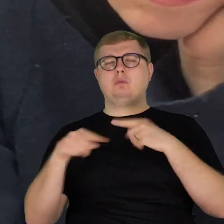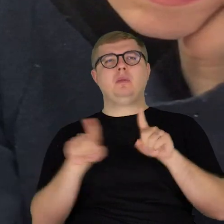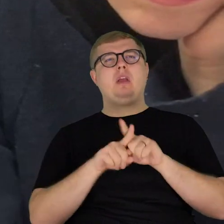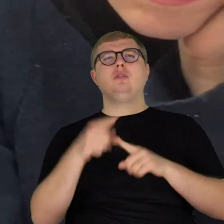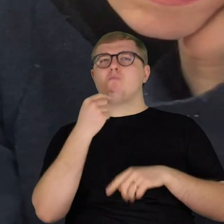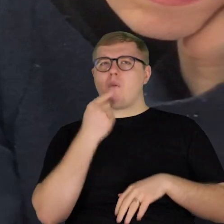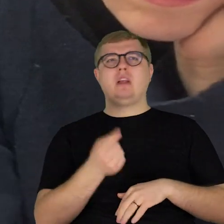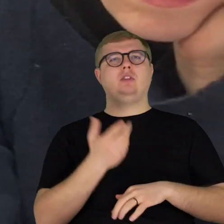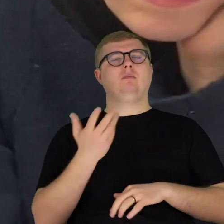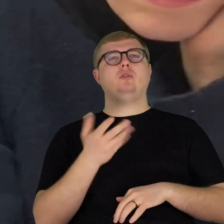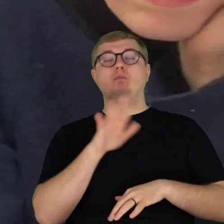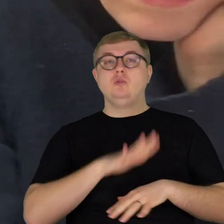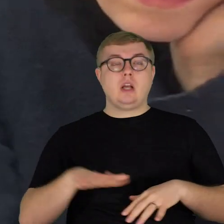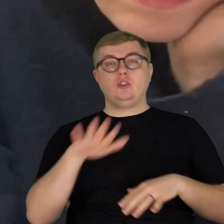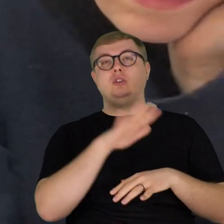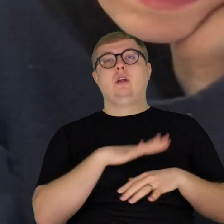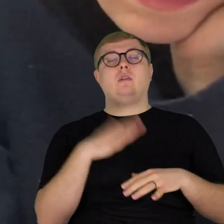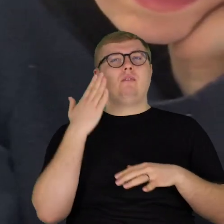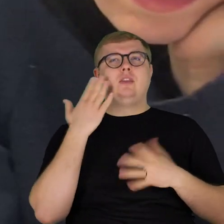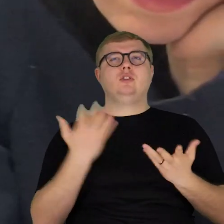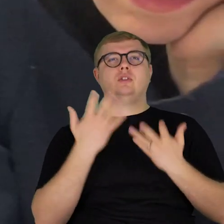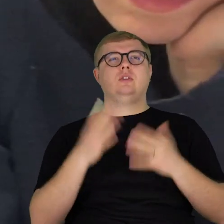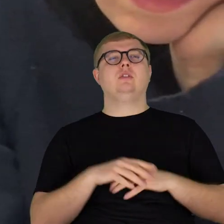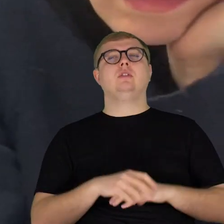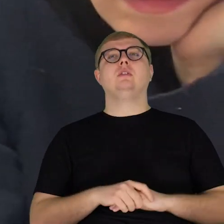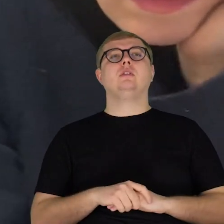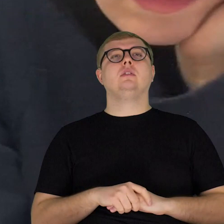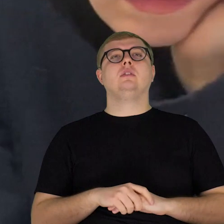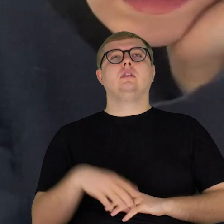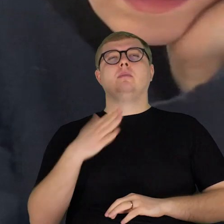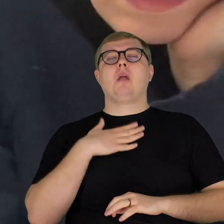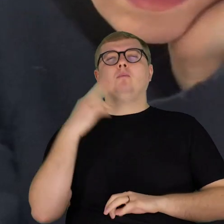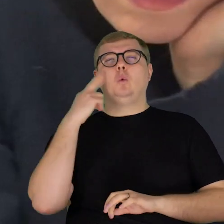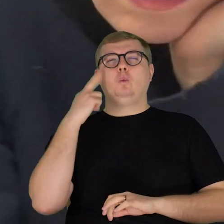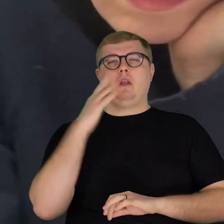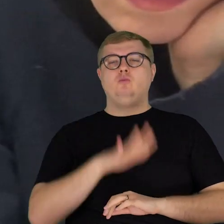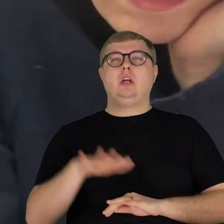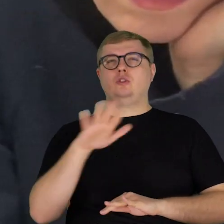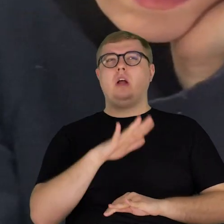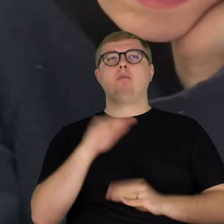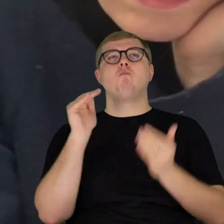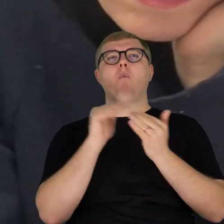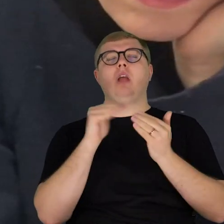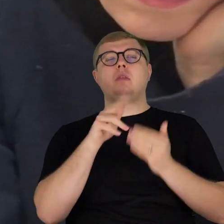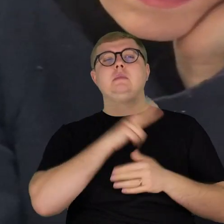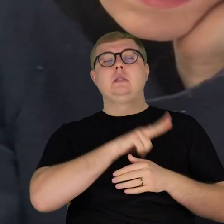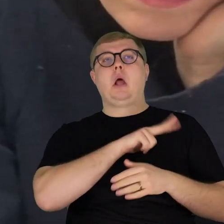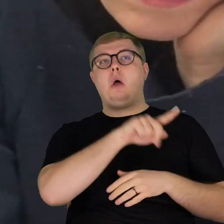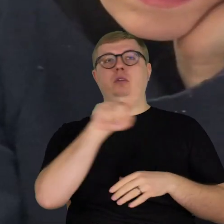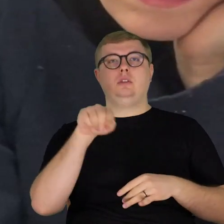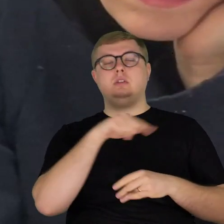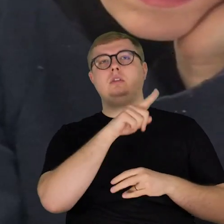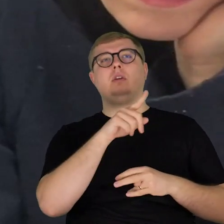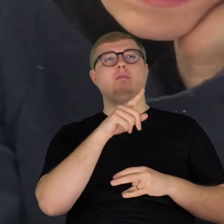space, I had a certain understanding of space in comparison to these sociologists who had